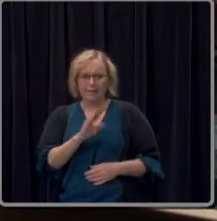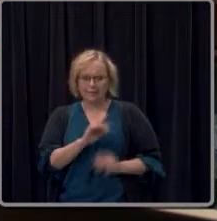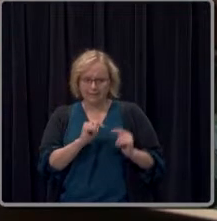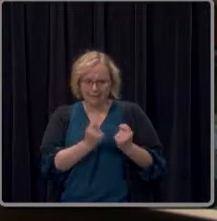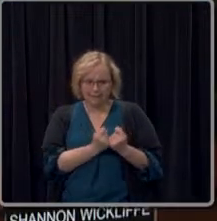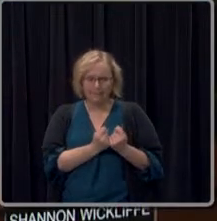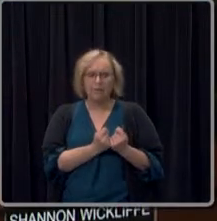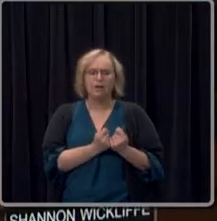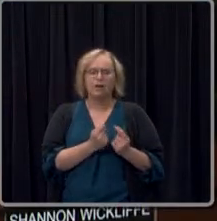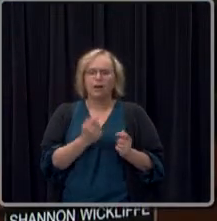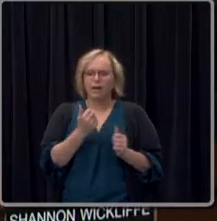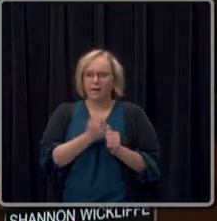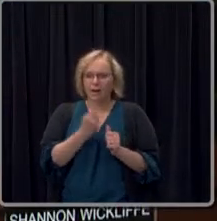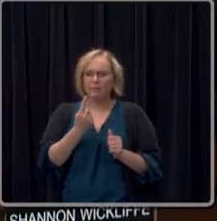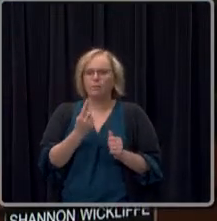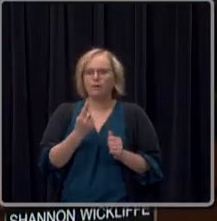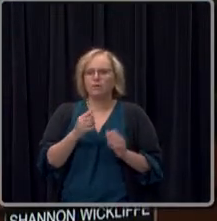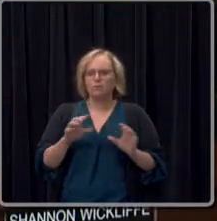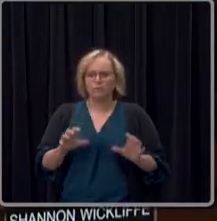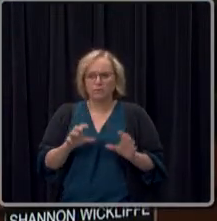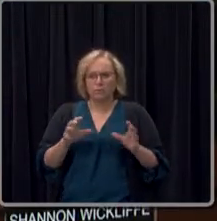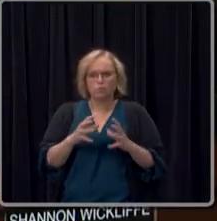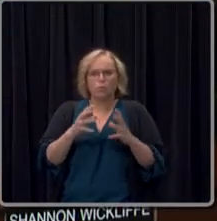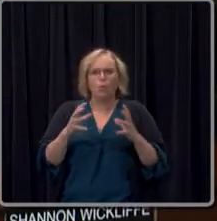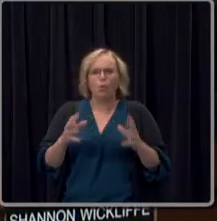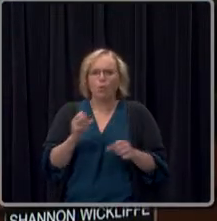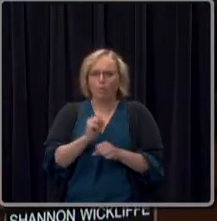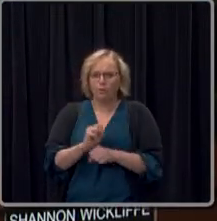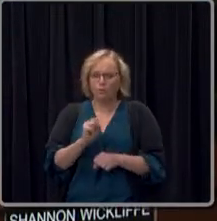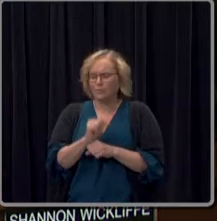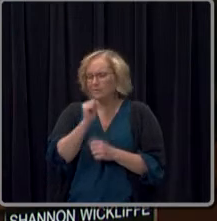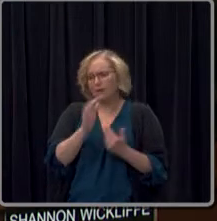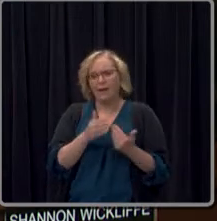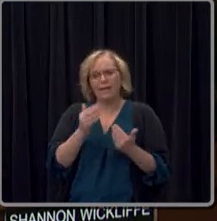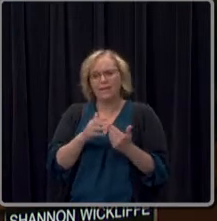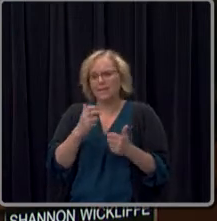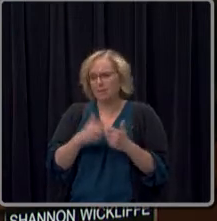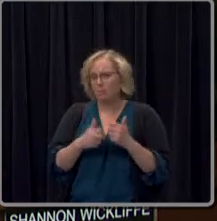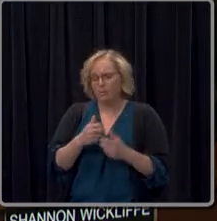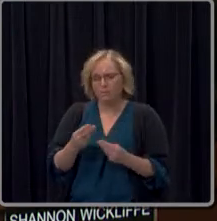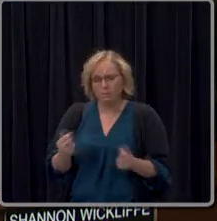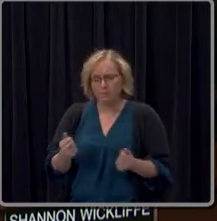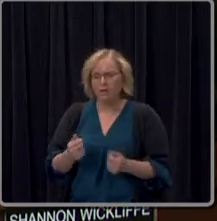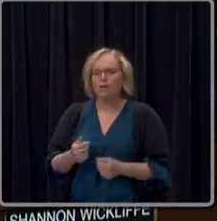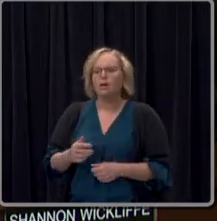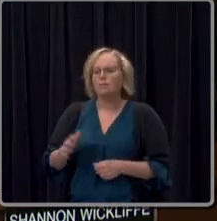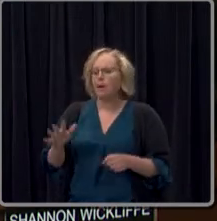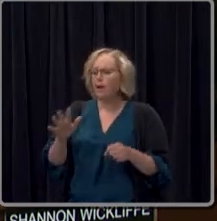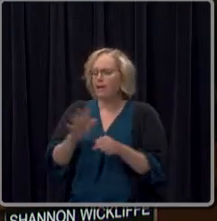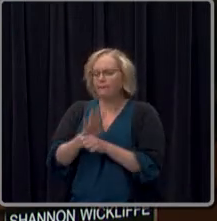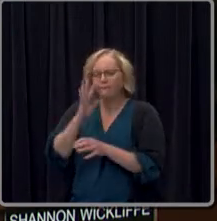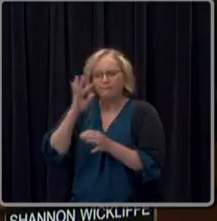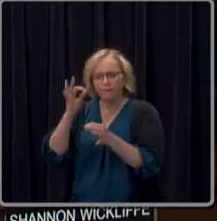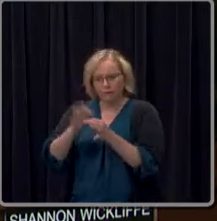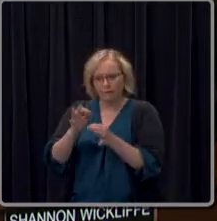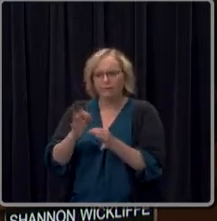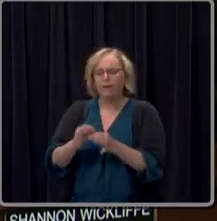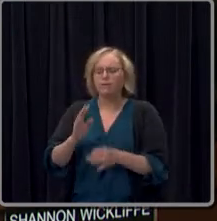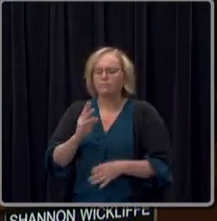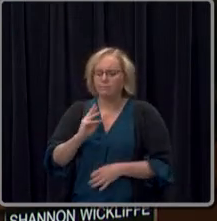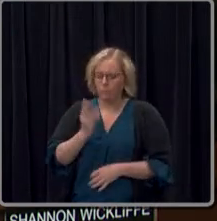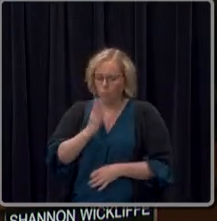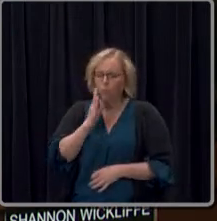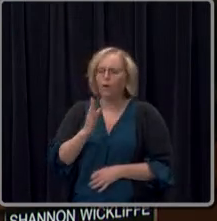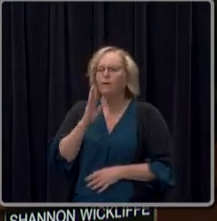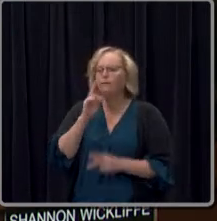in this. These are not easy problems to solve, but have full faith that we'll figure it out. We'll get